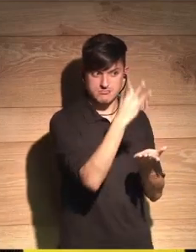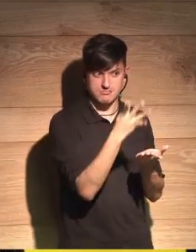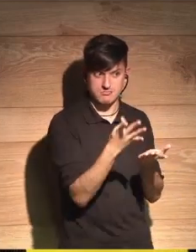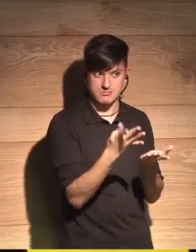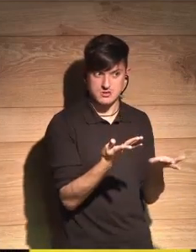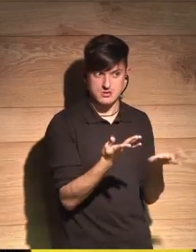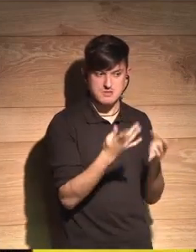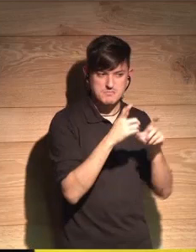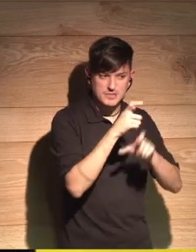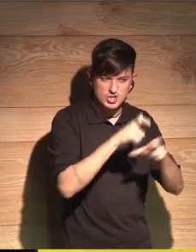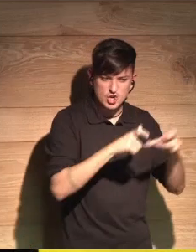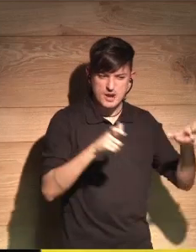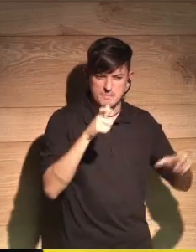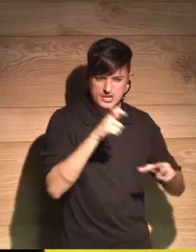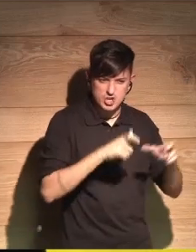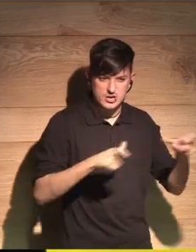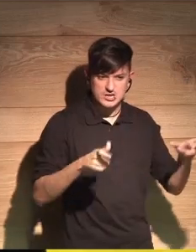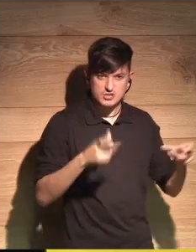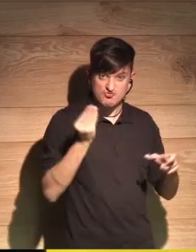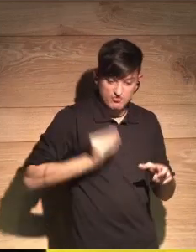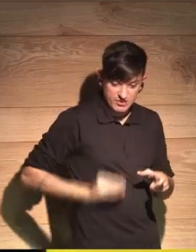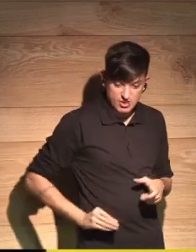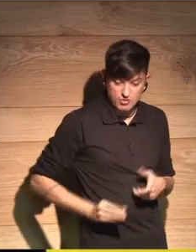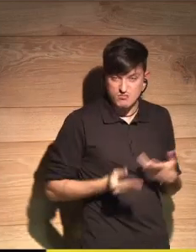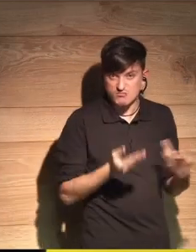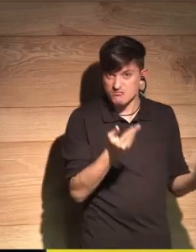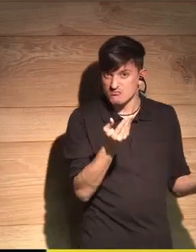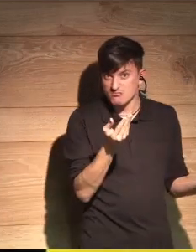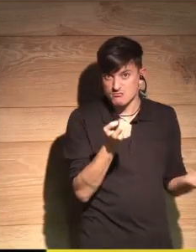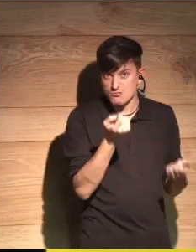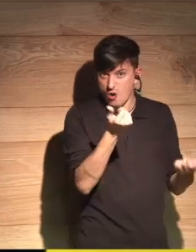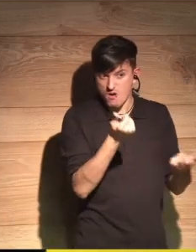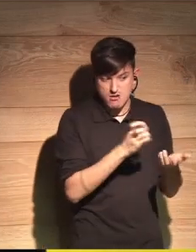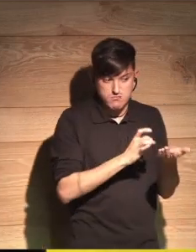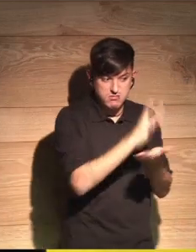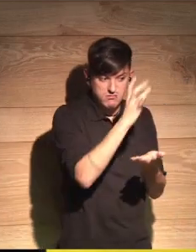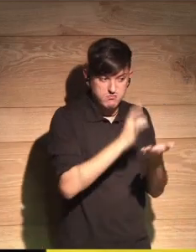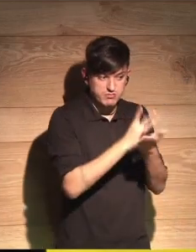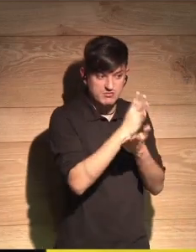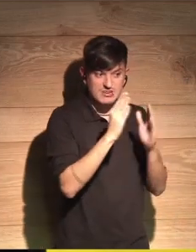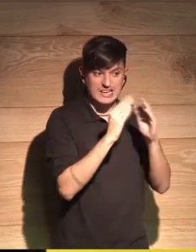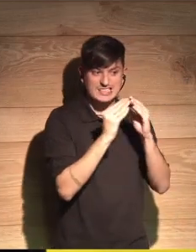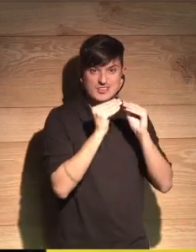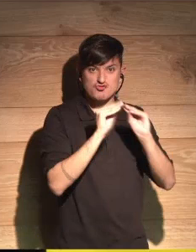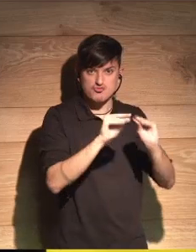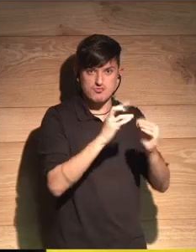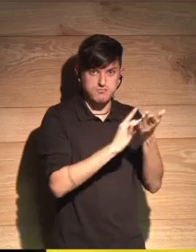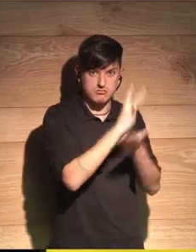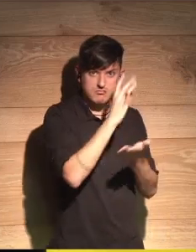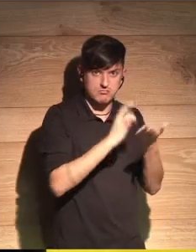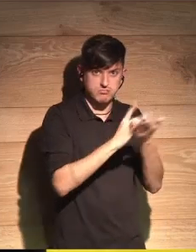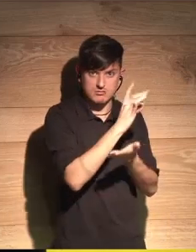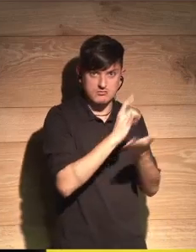will oust more and more people with modest income out of their